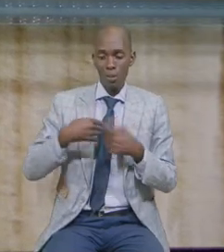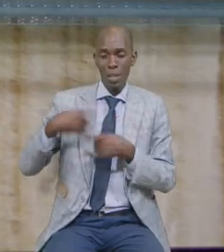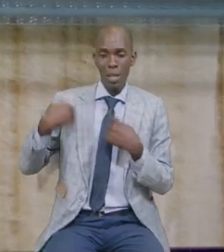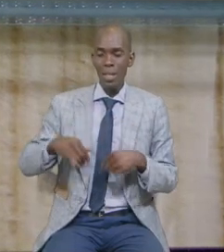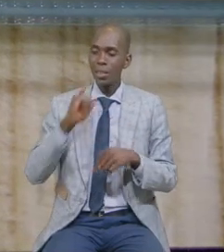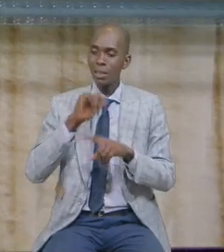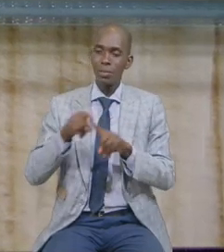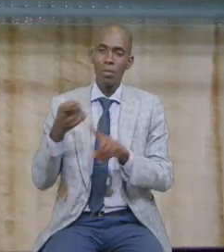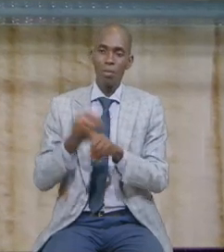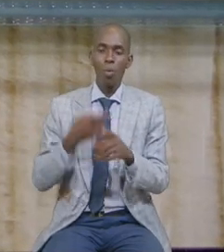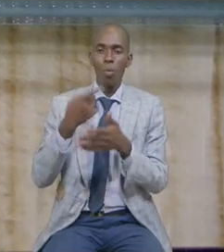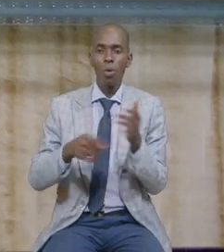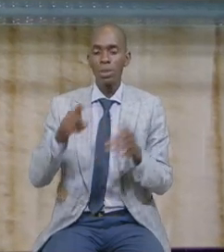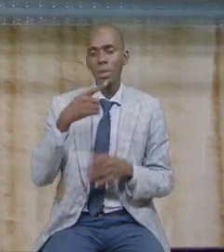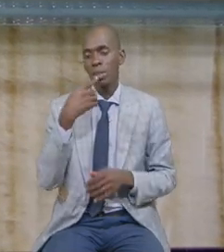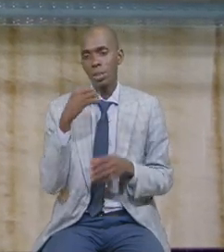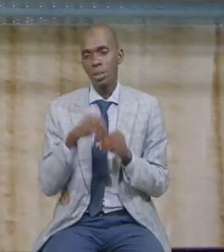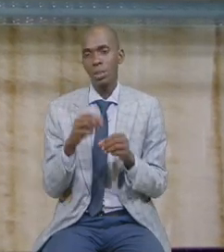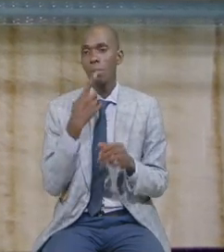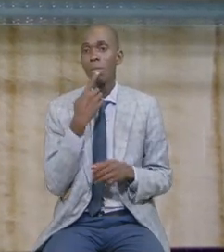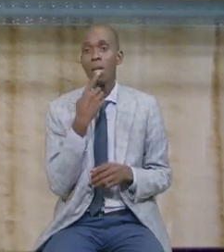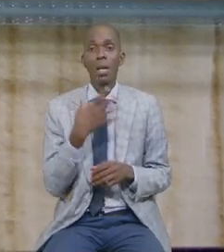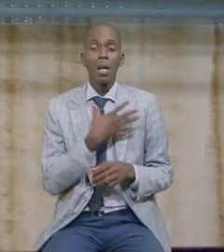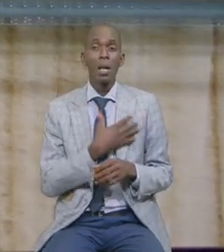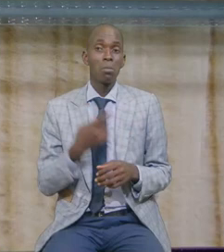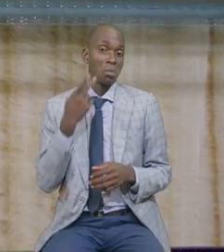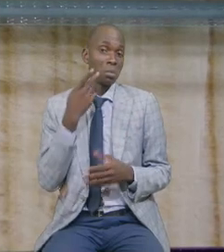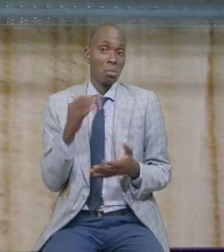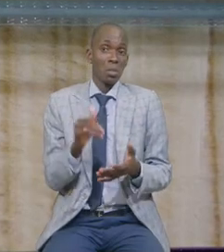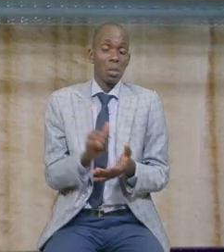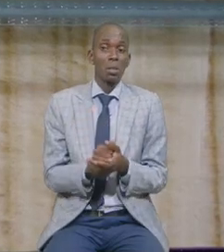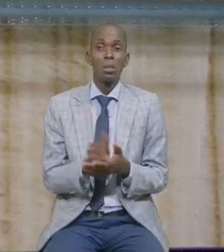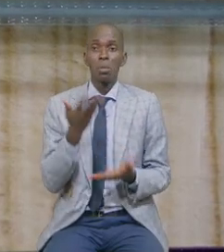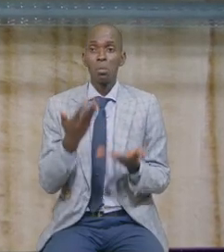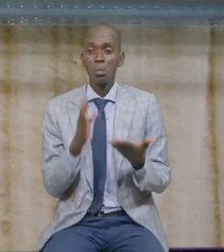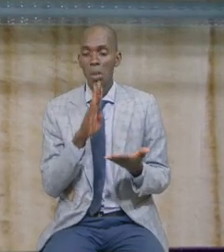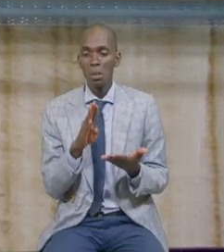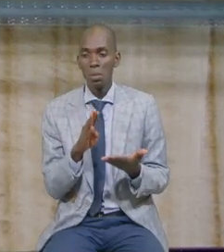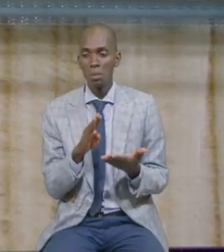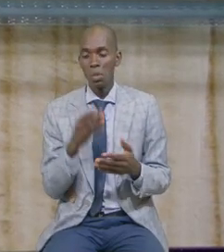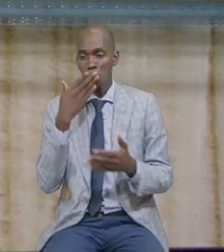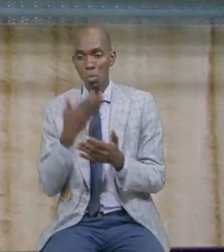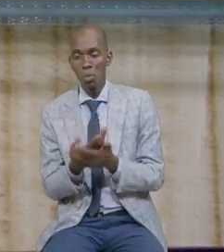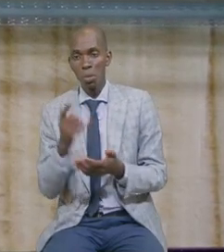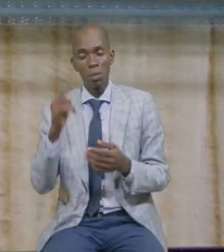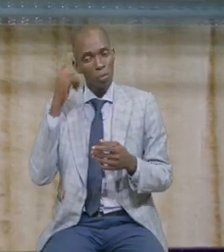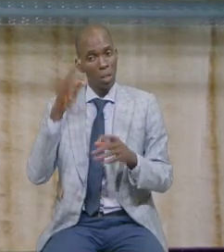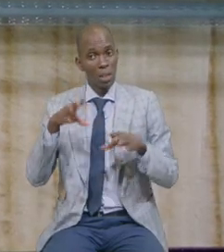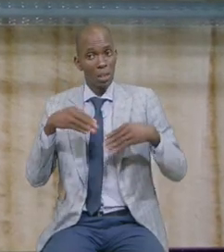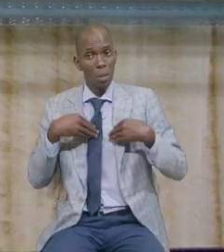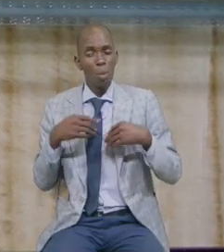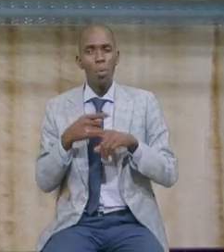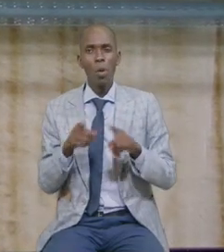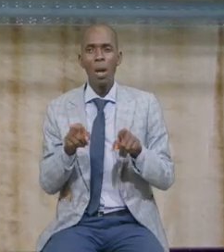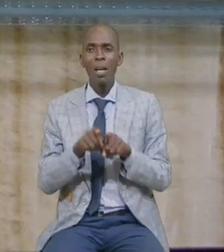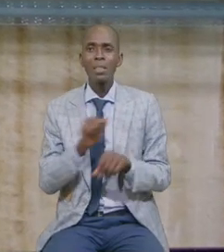by tradition, it's been put there by the family, it's been put there by his own acceptance of the idolatry. Even as a king,